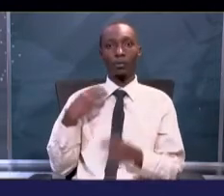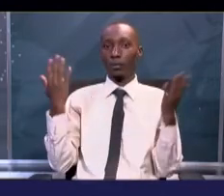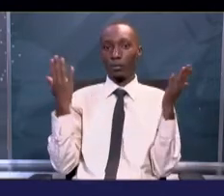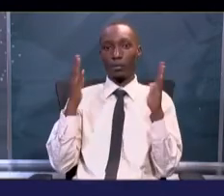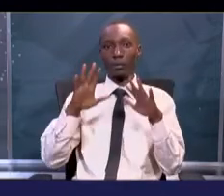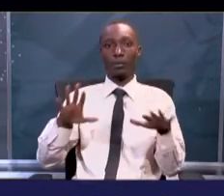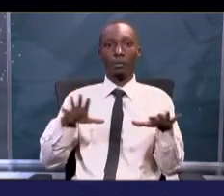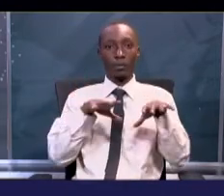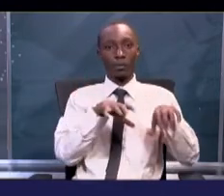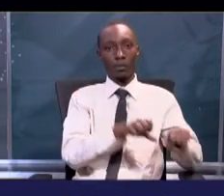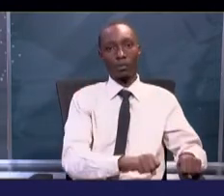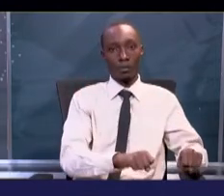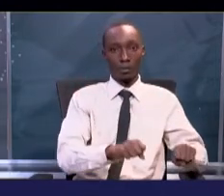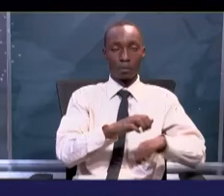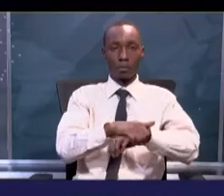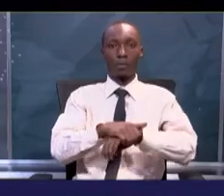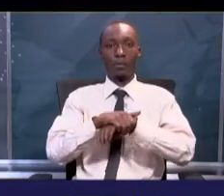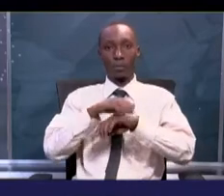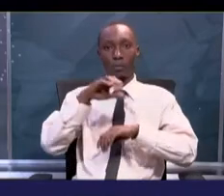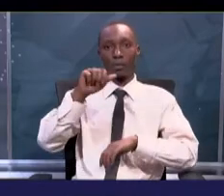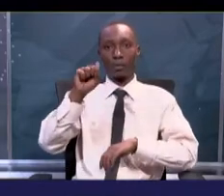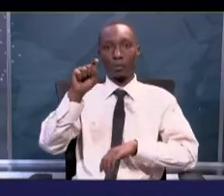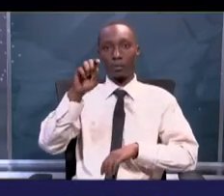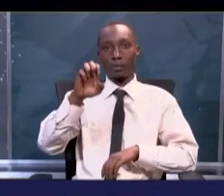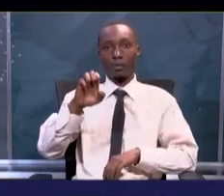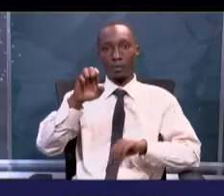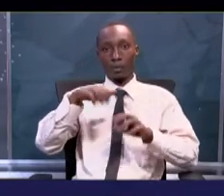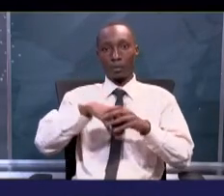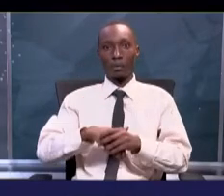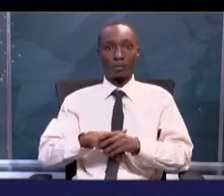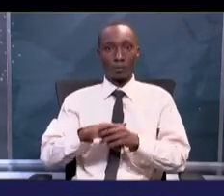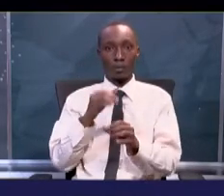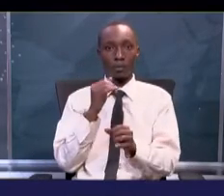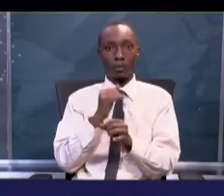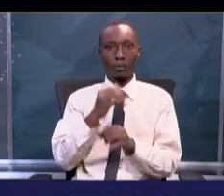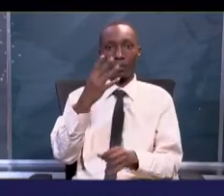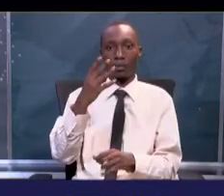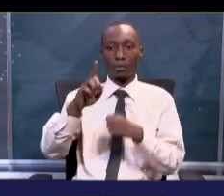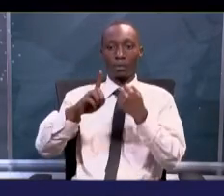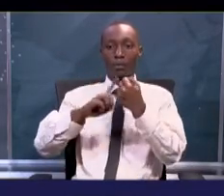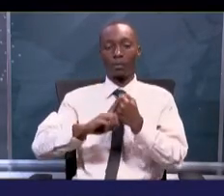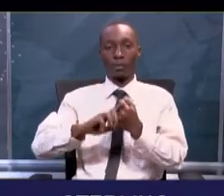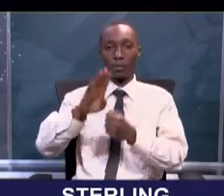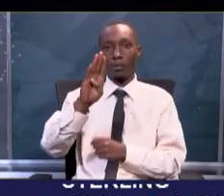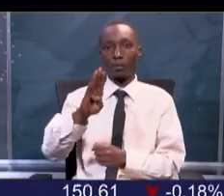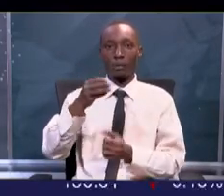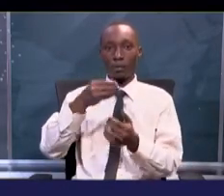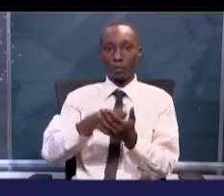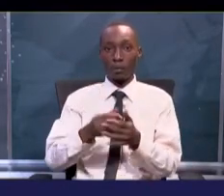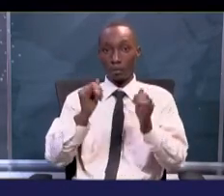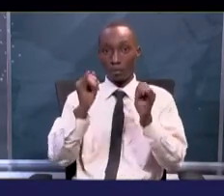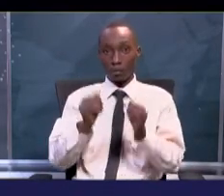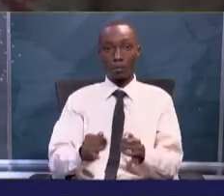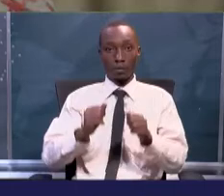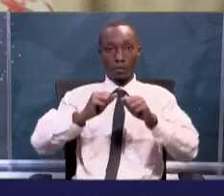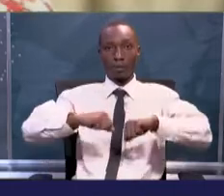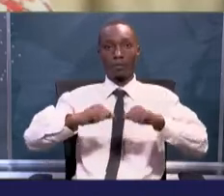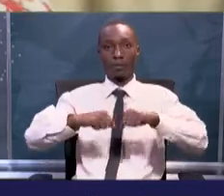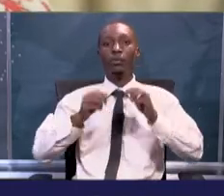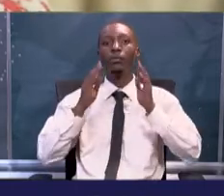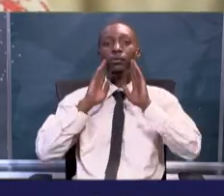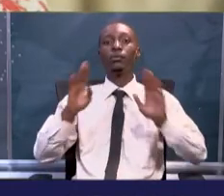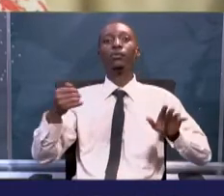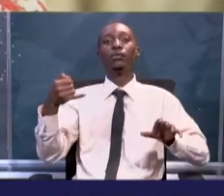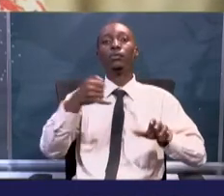English side Newcastle United in a deal worth about 46 billion shillings. In the new deal, Public Investment Forum, which